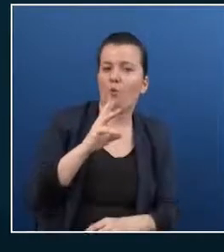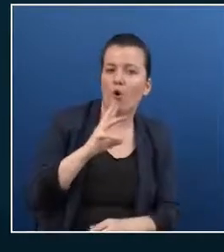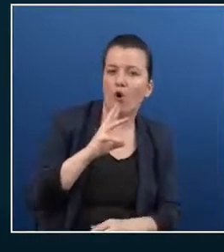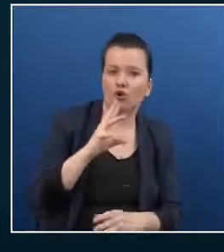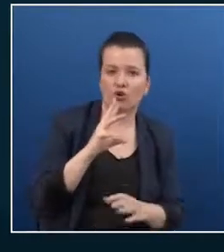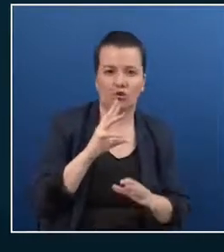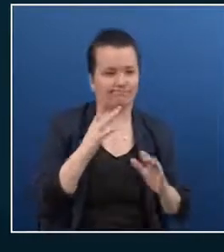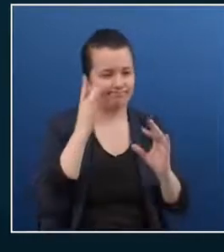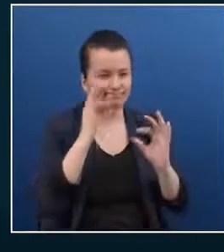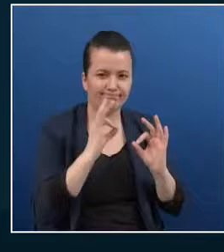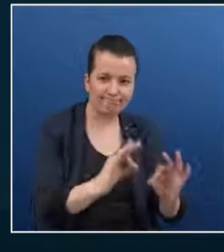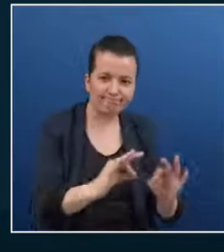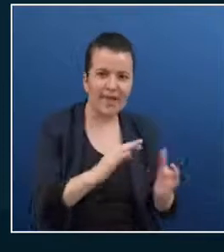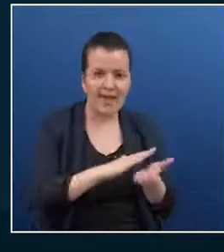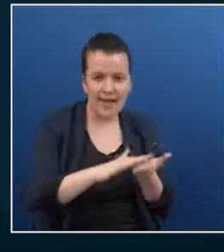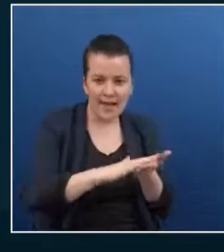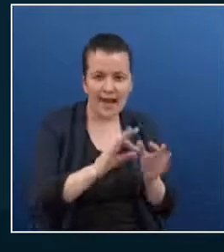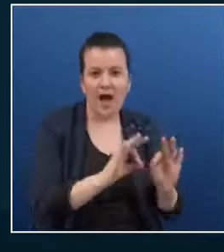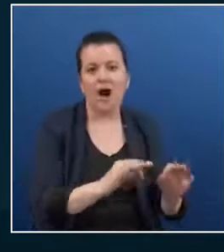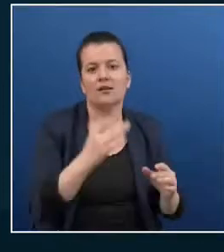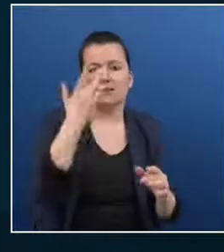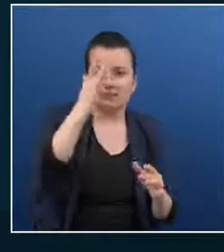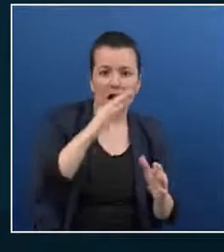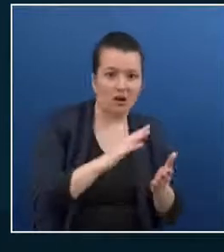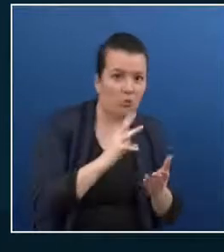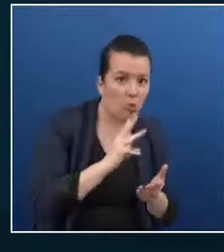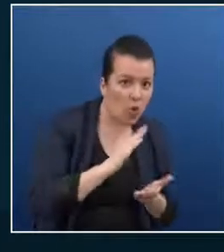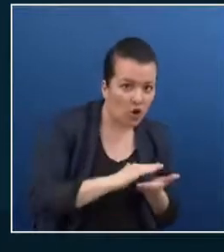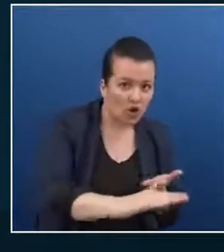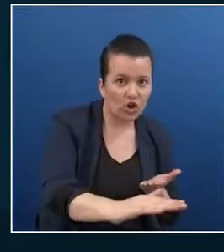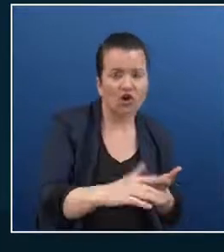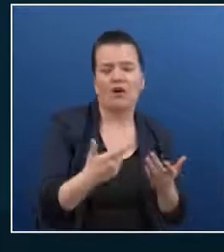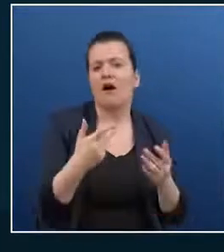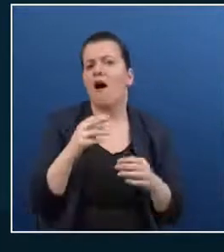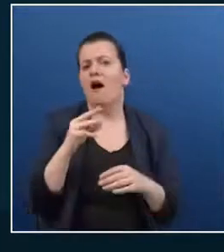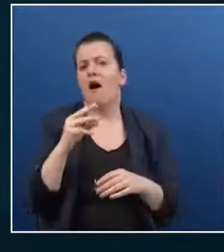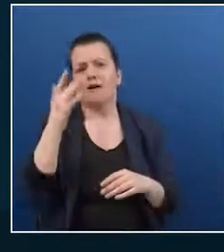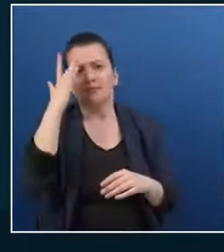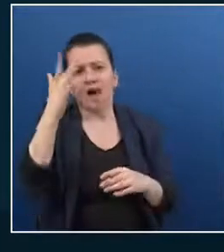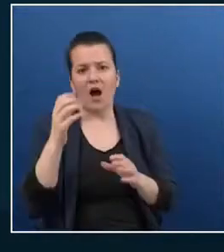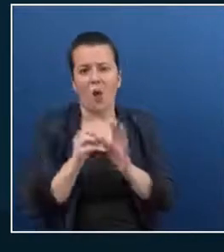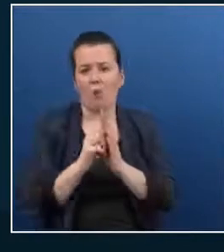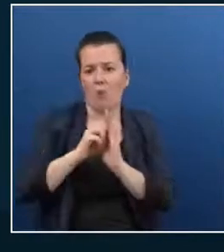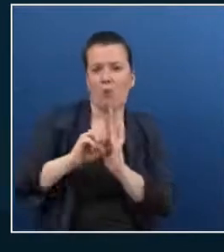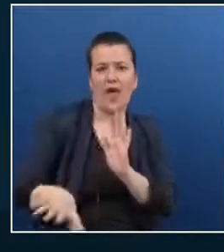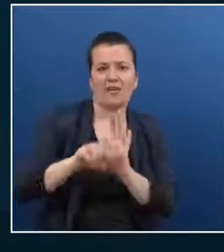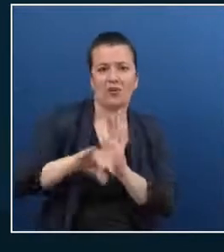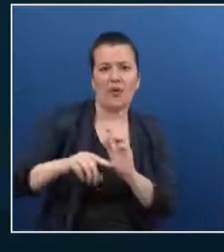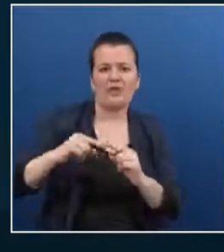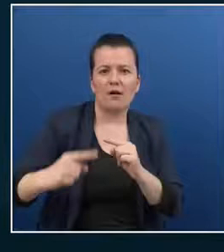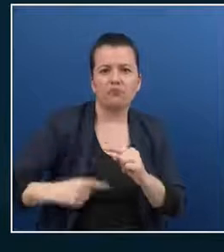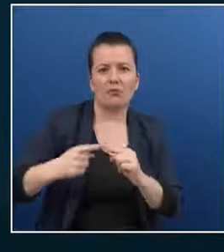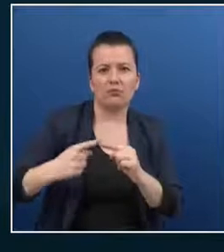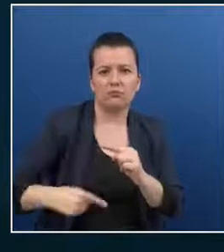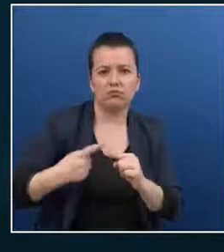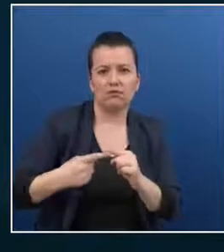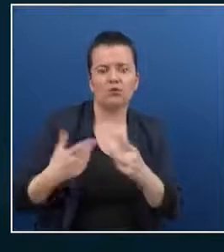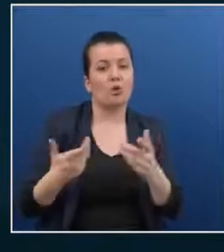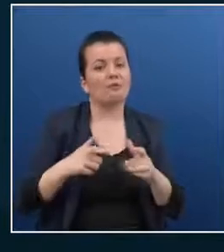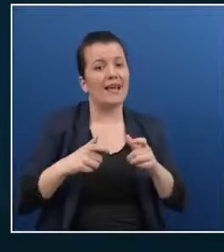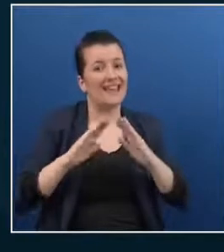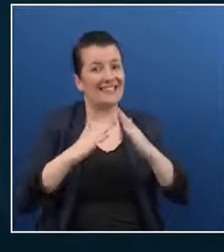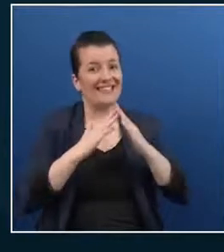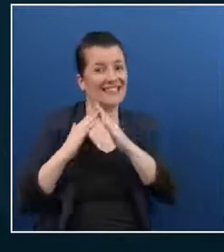of these solutions we've been doing. I have a sort of a quote that says, "Smart city is a sustainable city,"